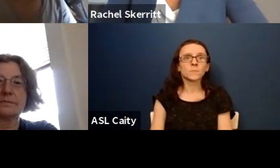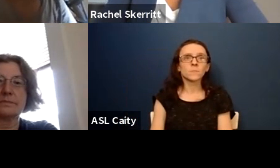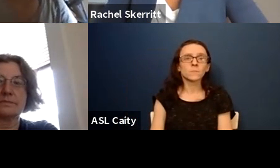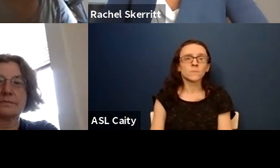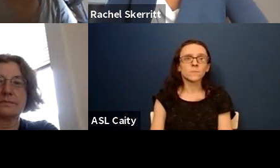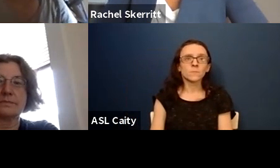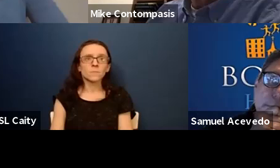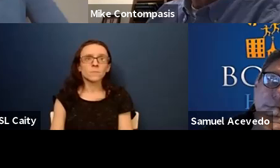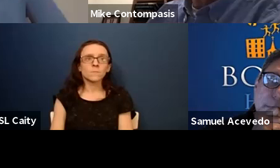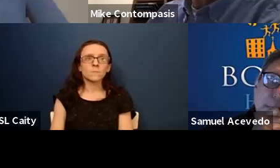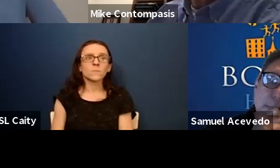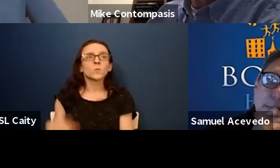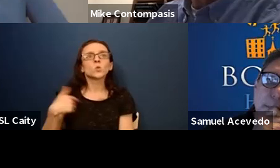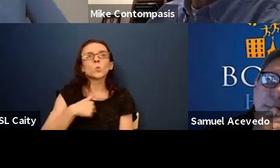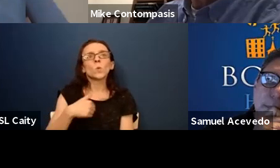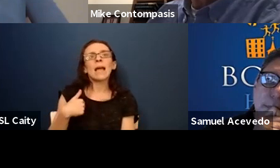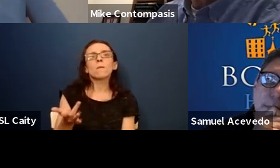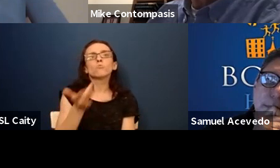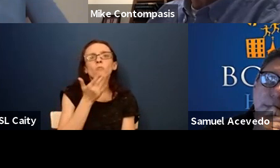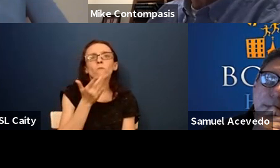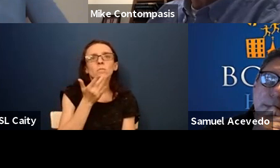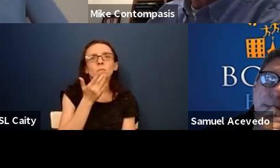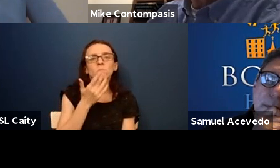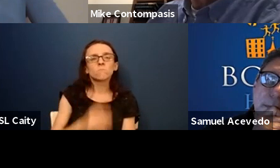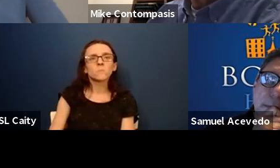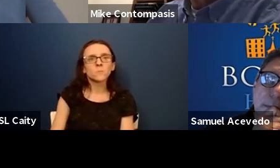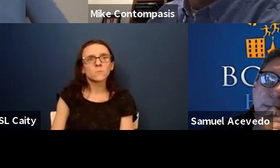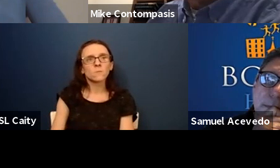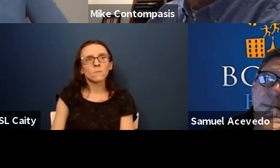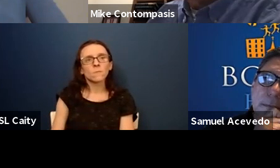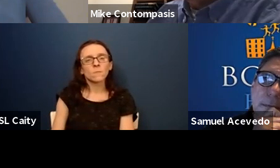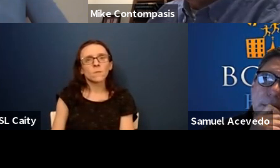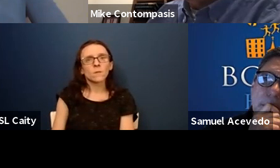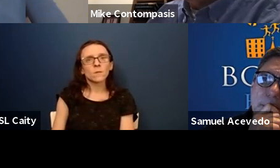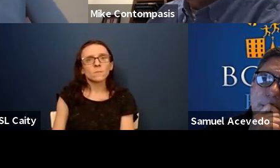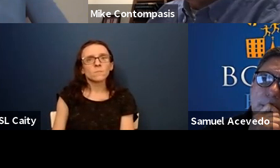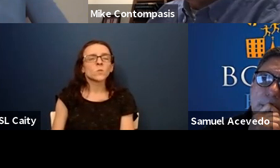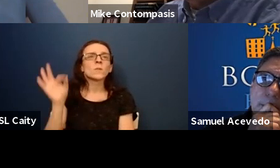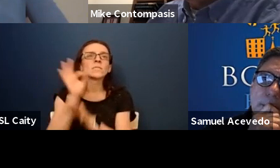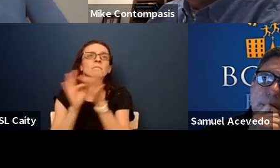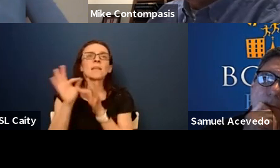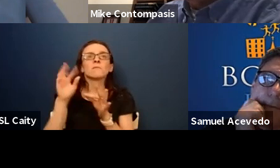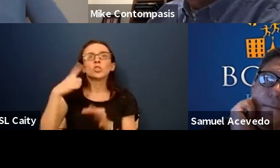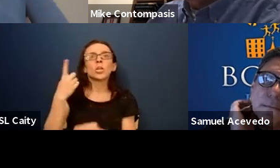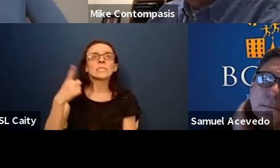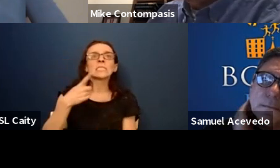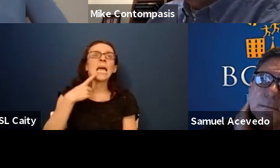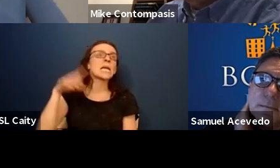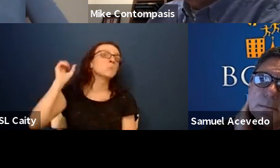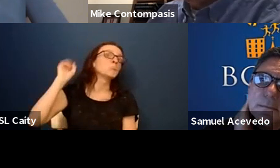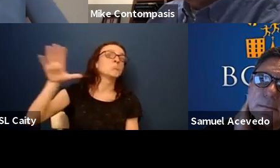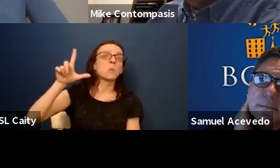is there a preference? Rather than just throw this over the hill, I would love to be able